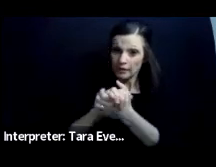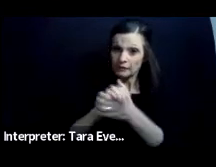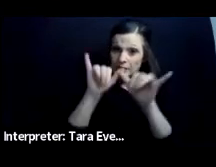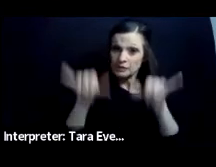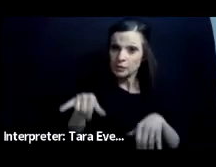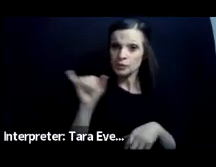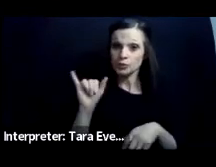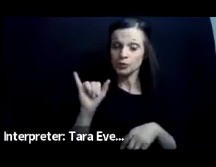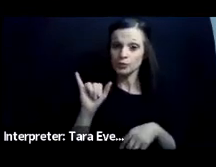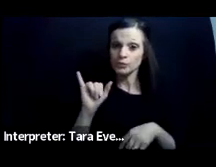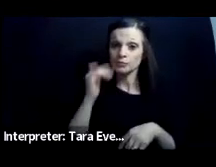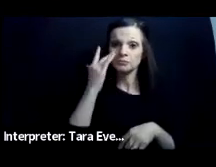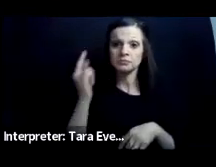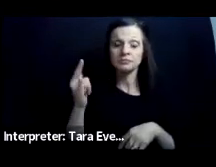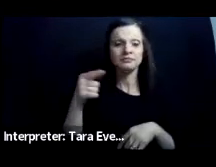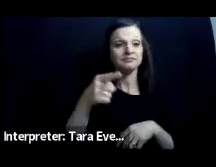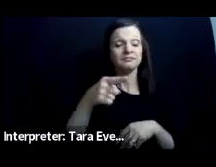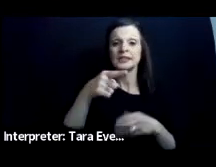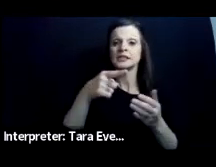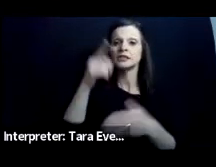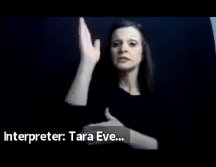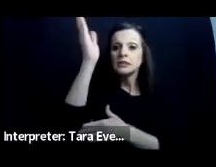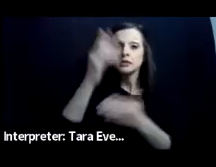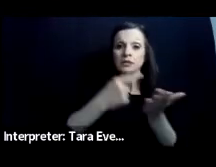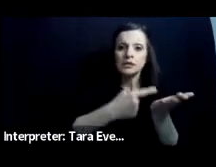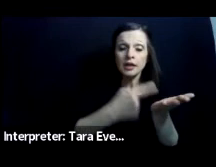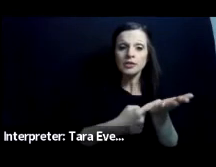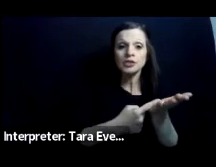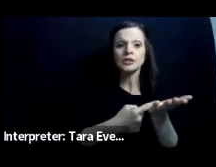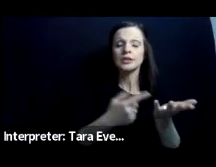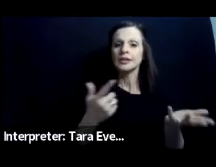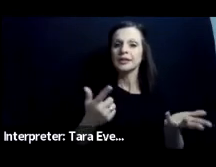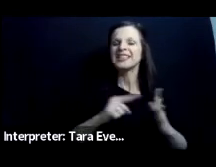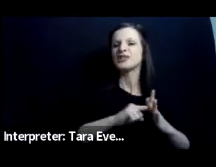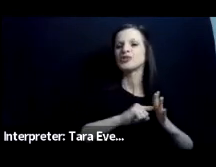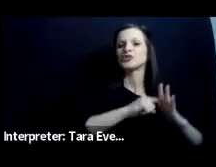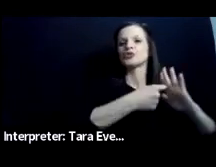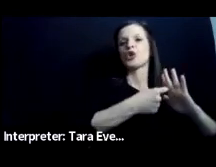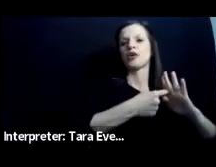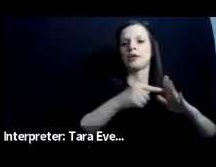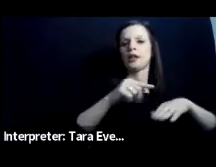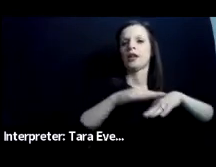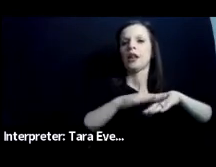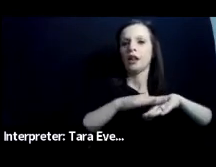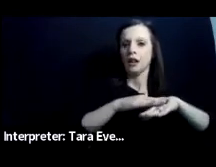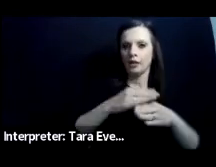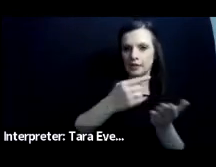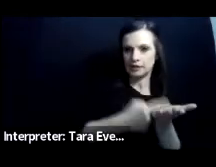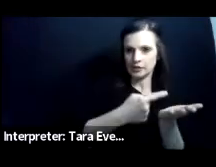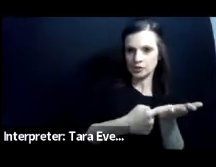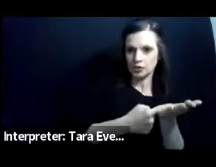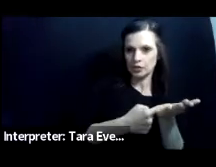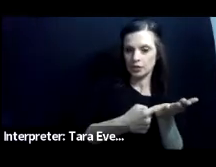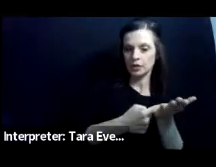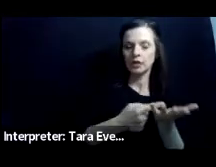Because this discussion, and it's one of these deals, that this is the start of a discussion. This is not, you know, after you've